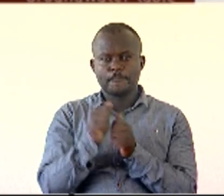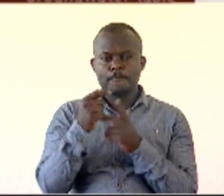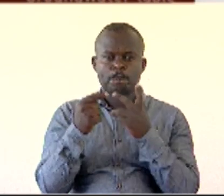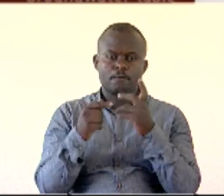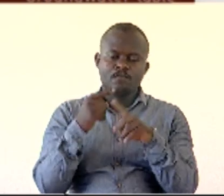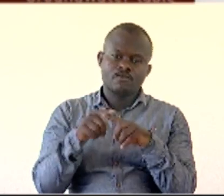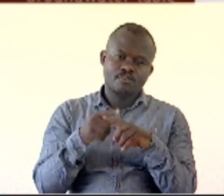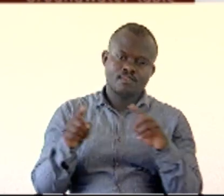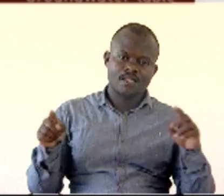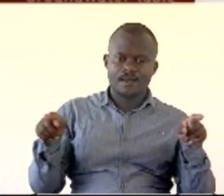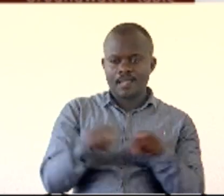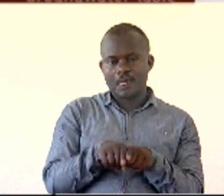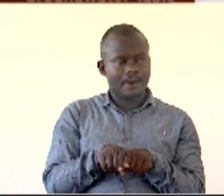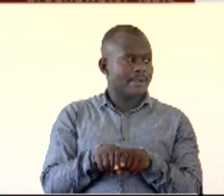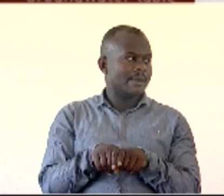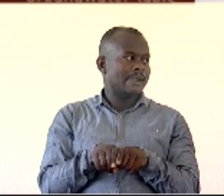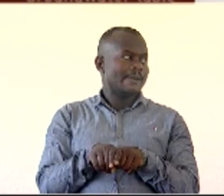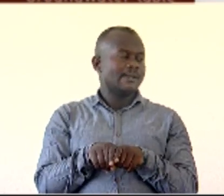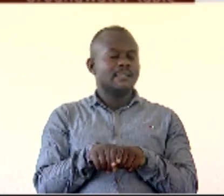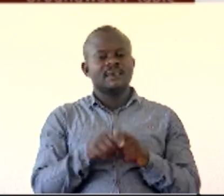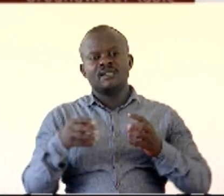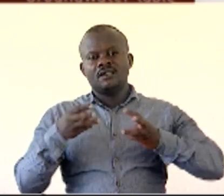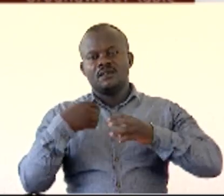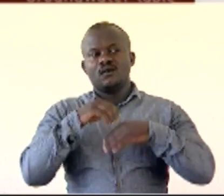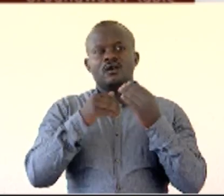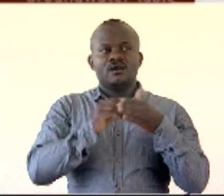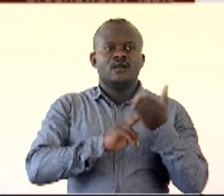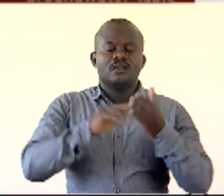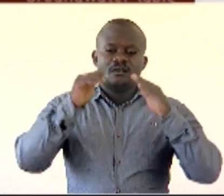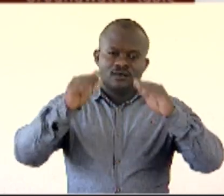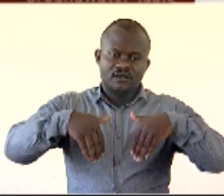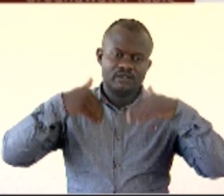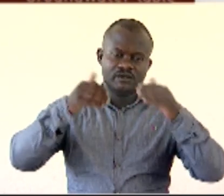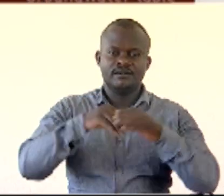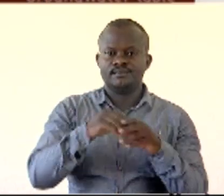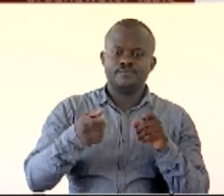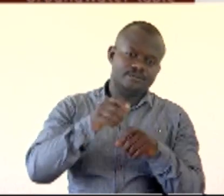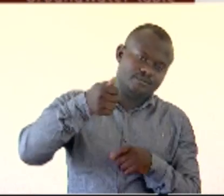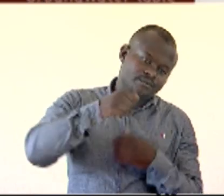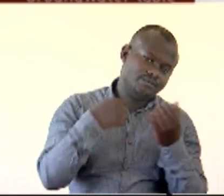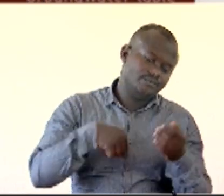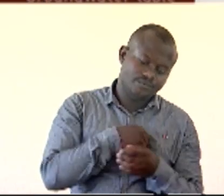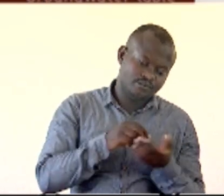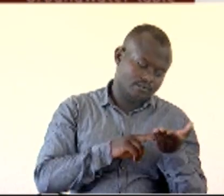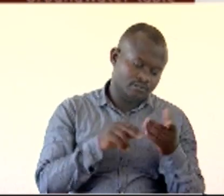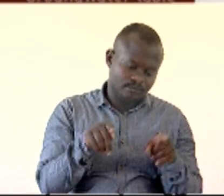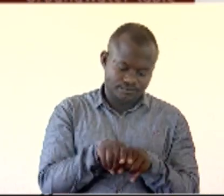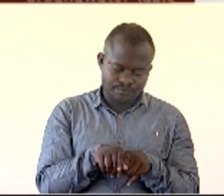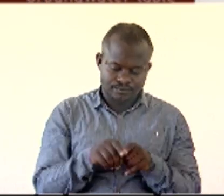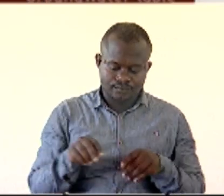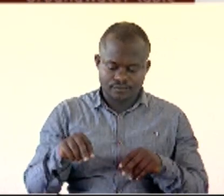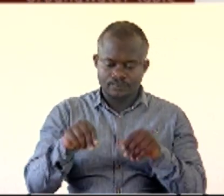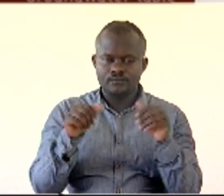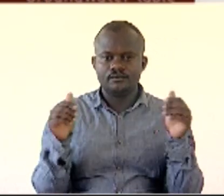substances, like the methods we use when we are farming. In addition to that, remember we use also